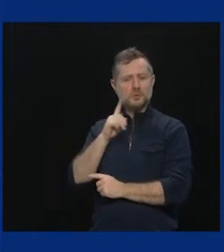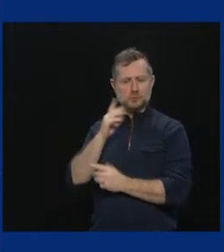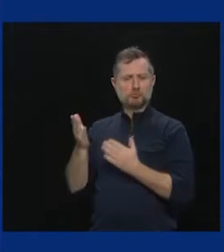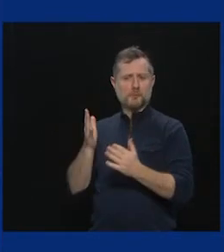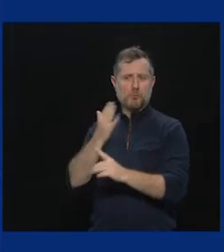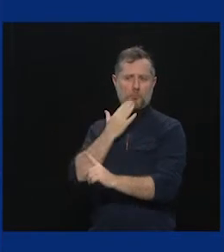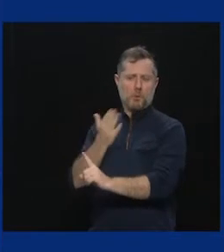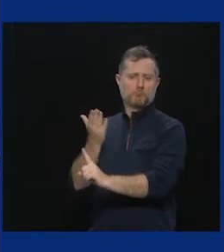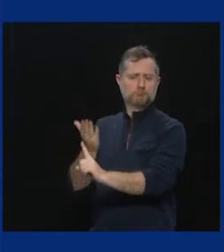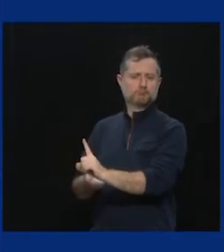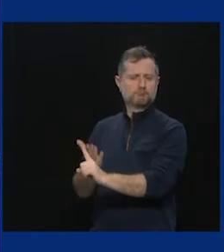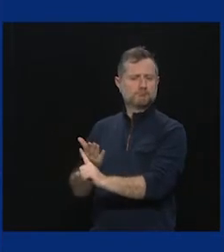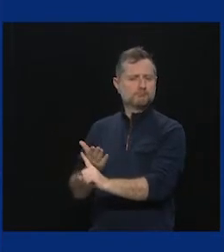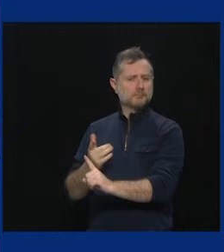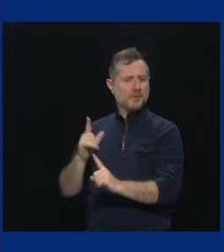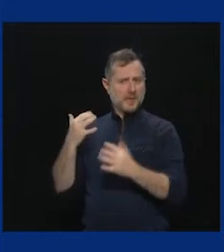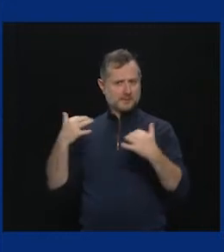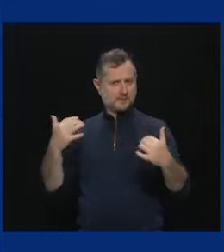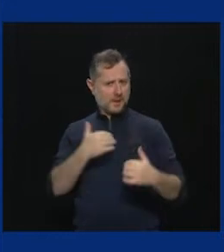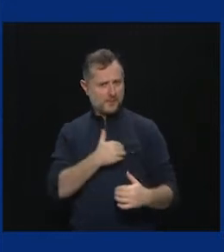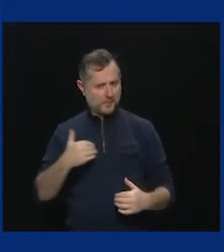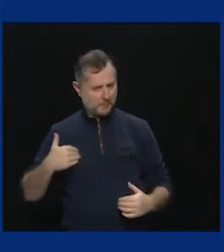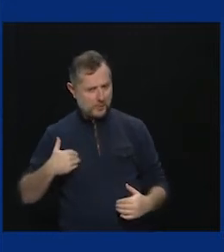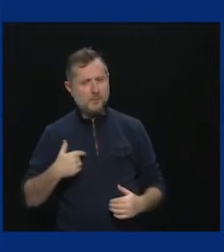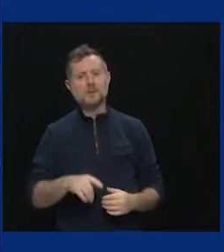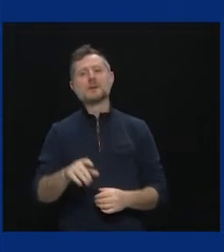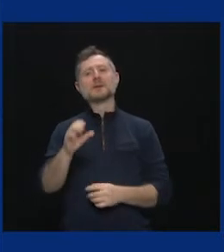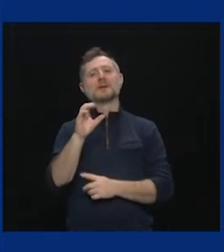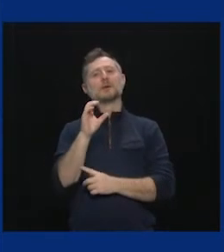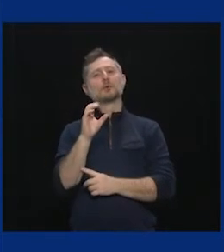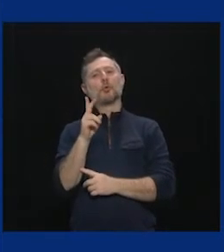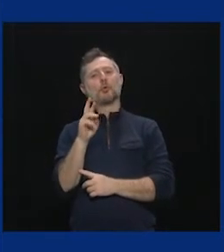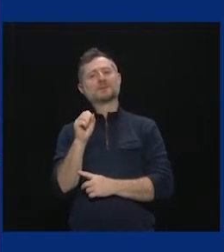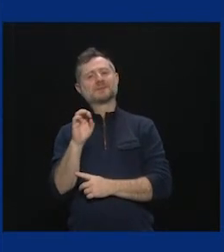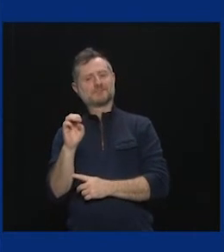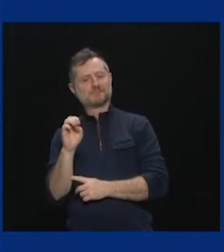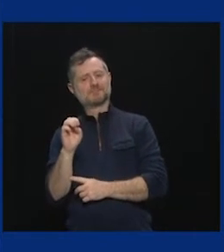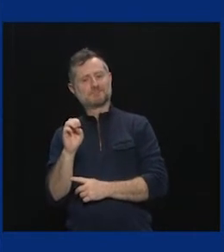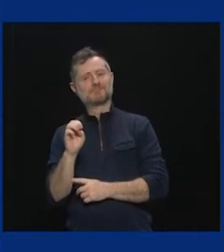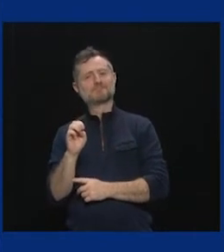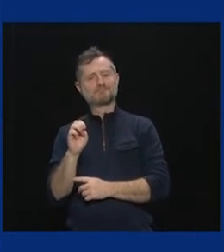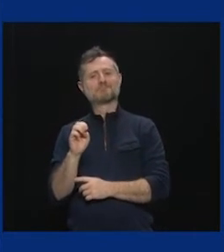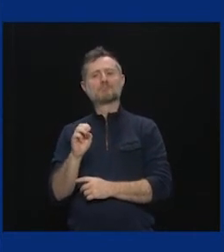Assemblymember Dan Quarth, Senator Jose Serrano, Tourism Chair,